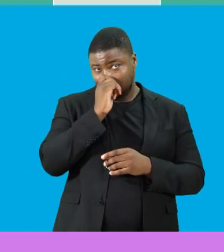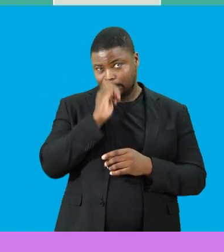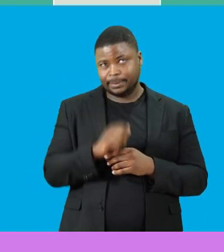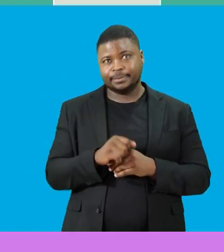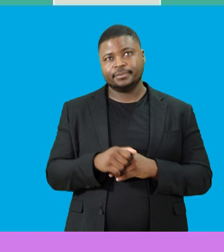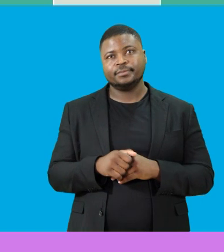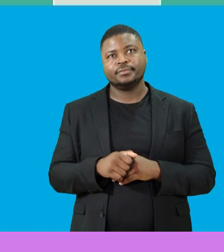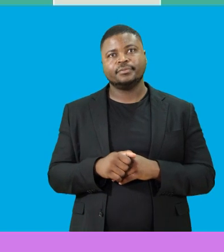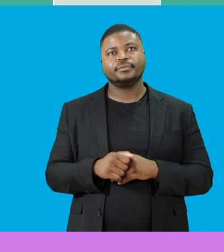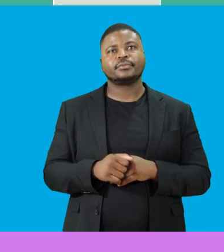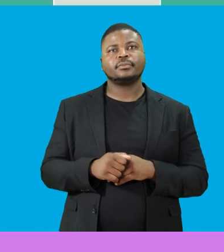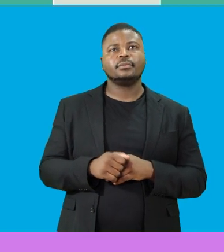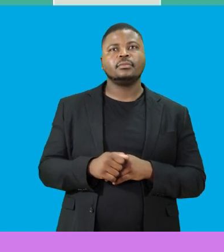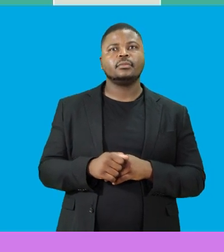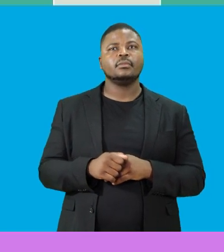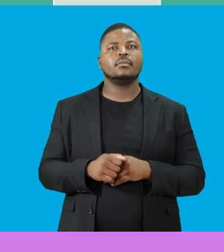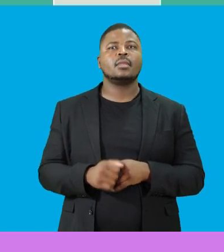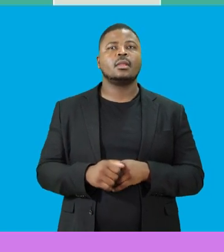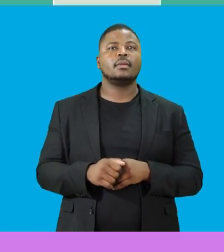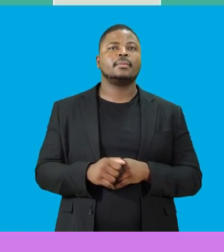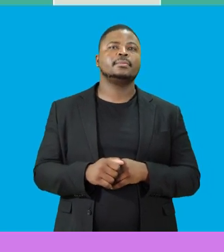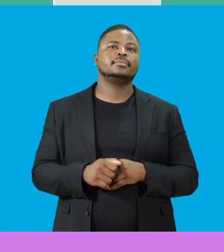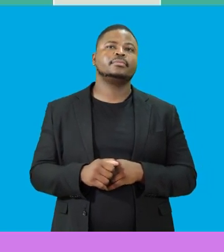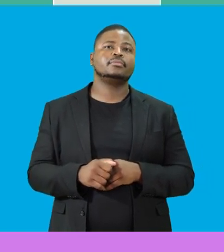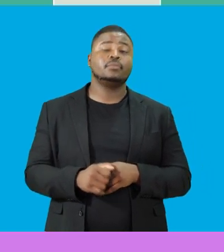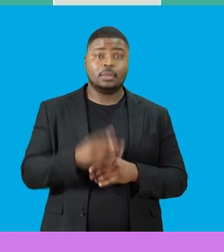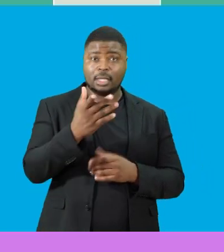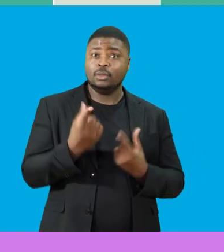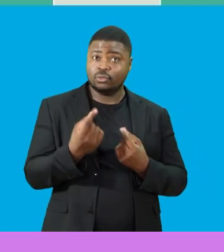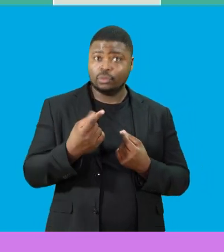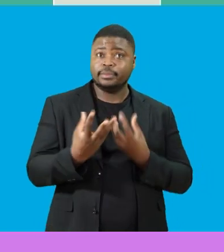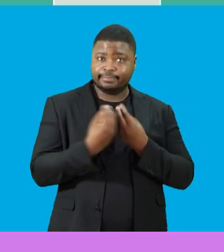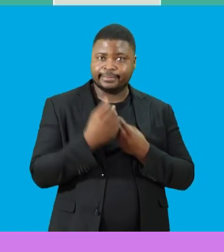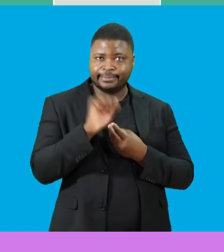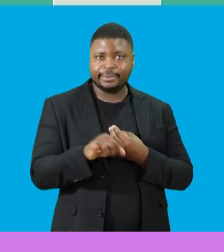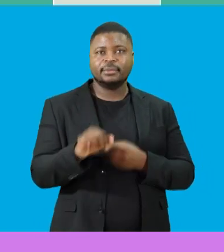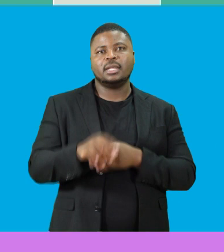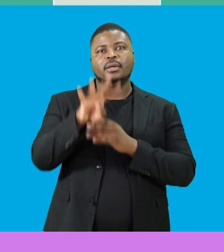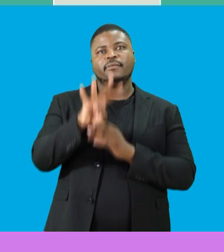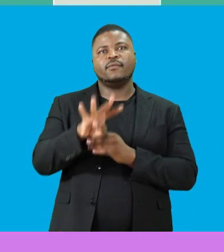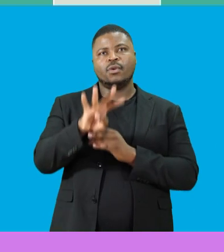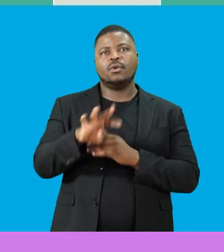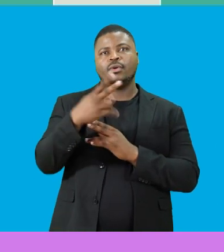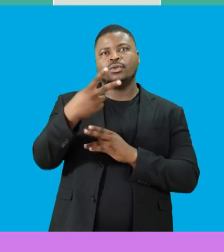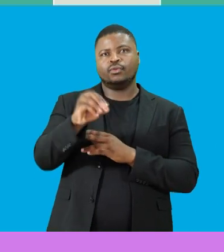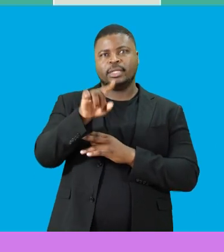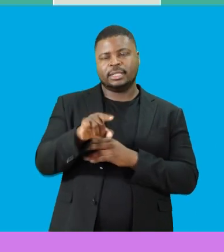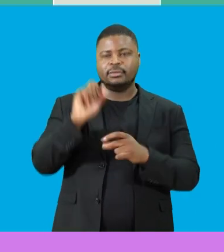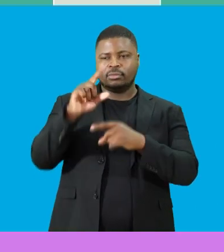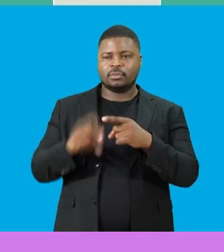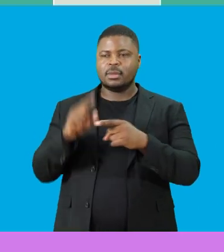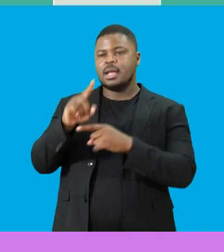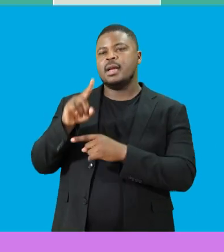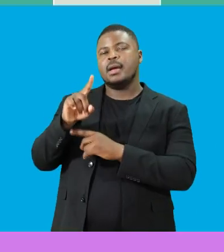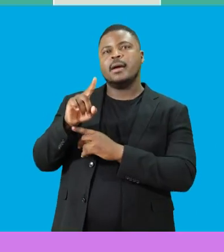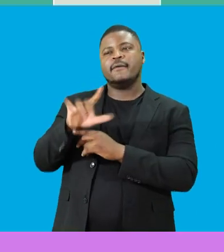100? 420 times 50 over 100. Are we doing it together? We get 210. It